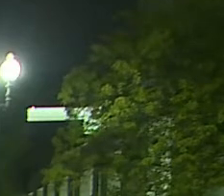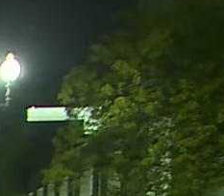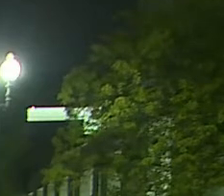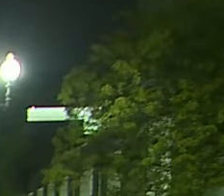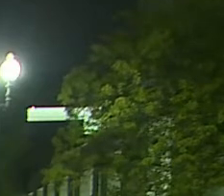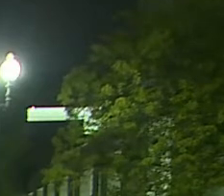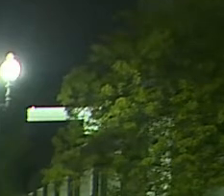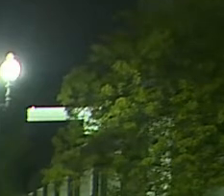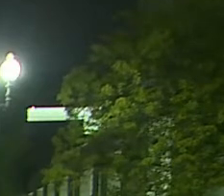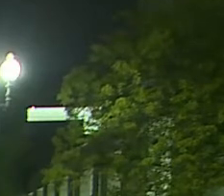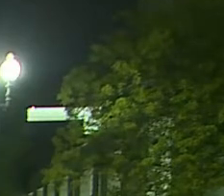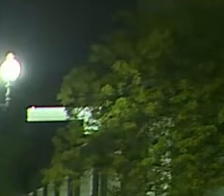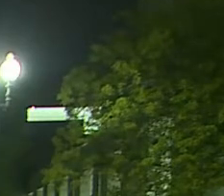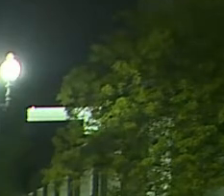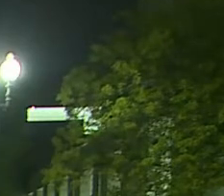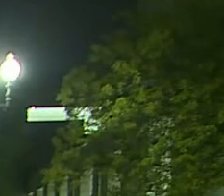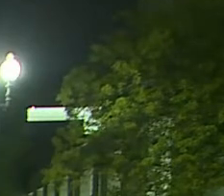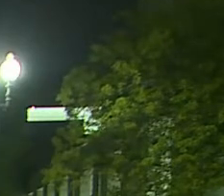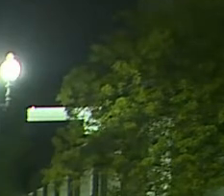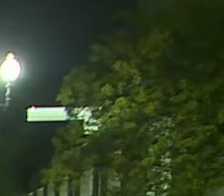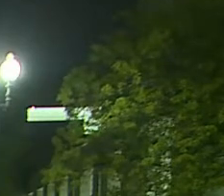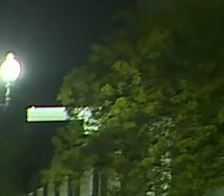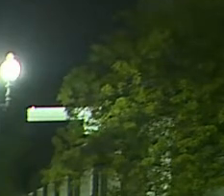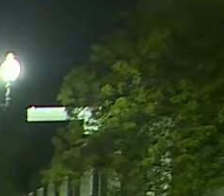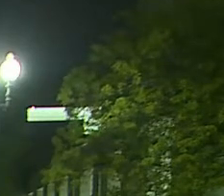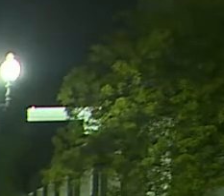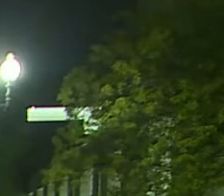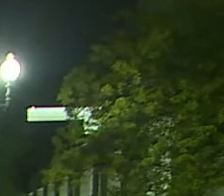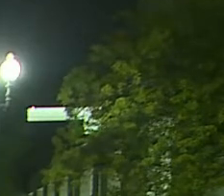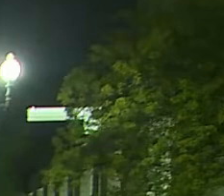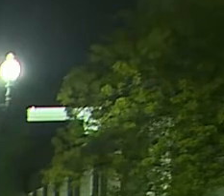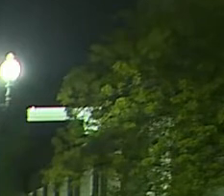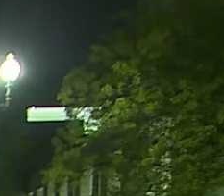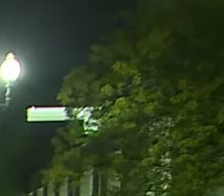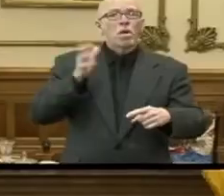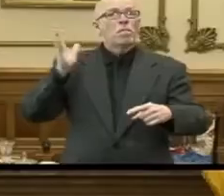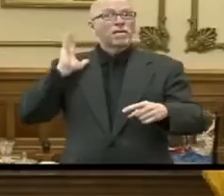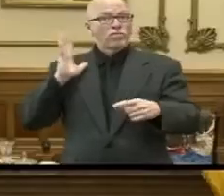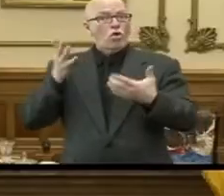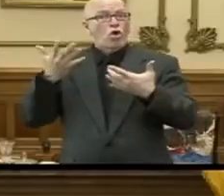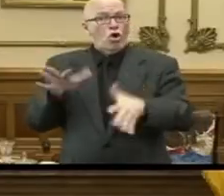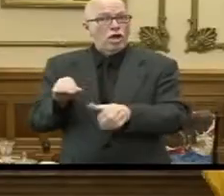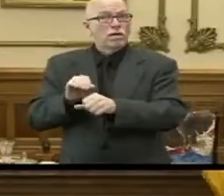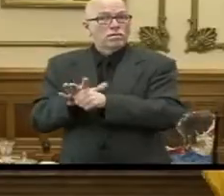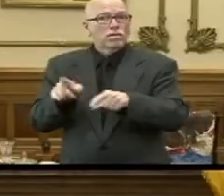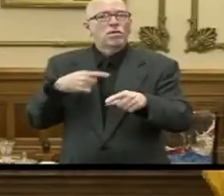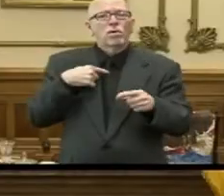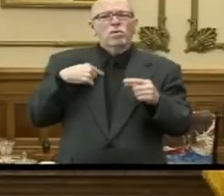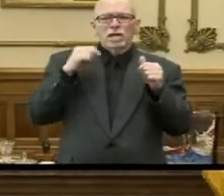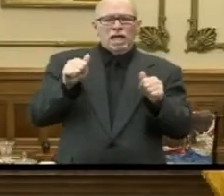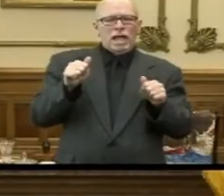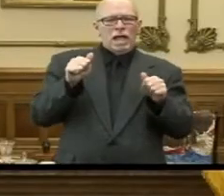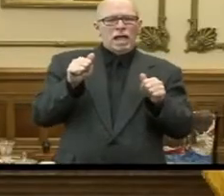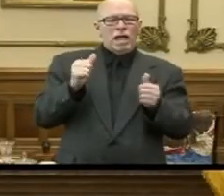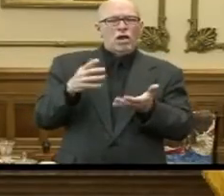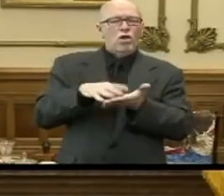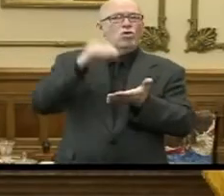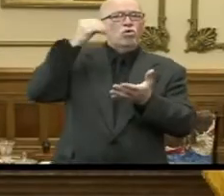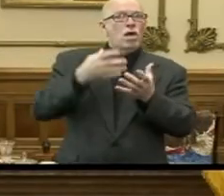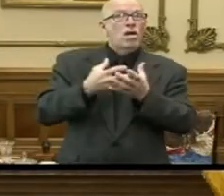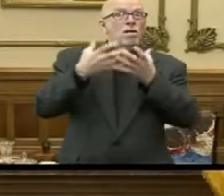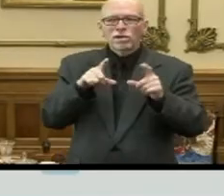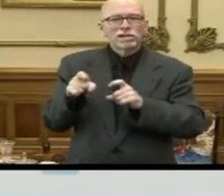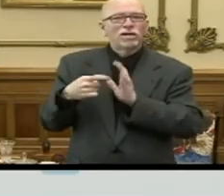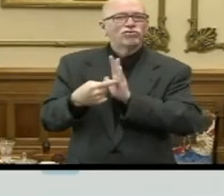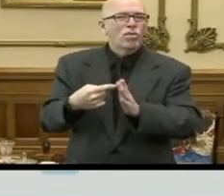186,000 Hoosiers have or had the virus, and that was more than 2 weeks ago. We gained significant new knowledge. Knowledge